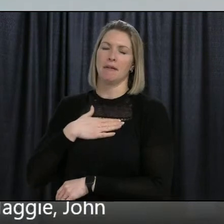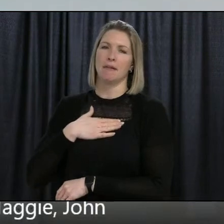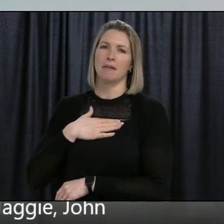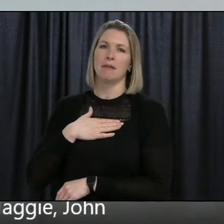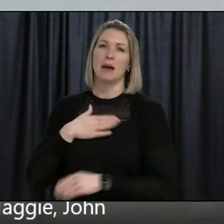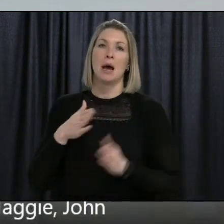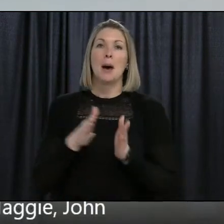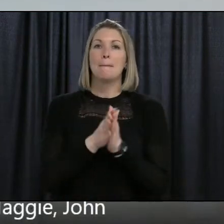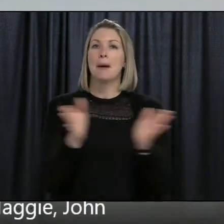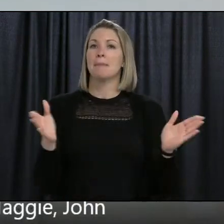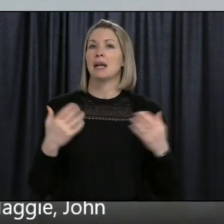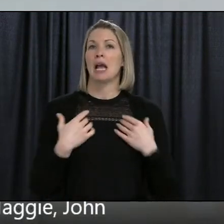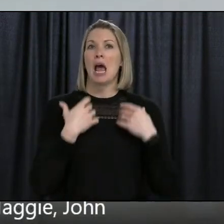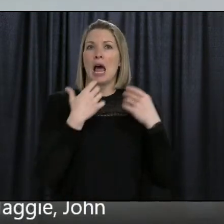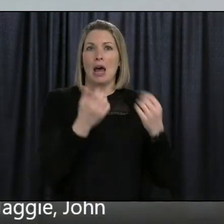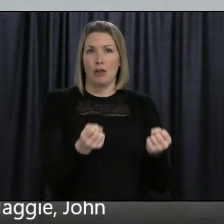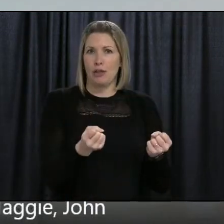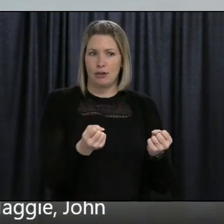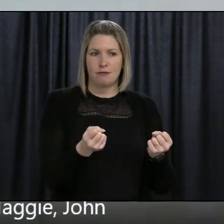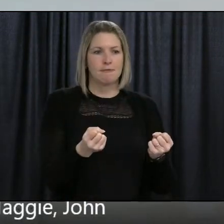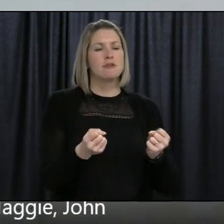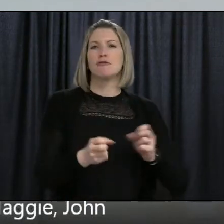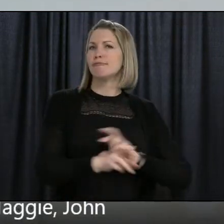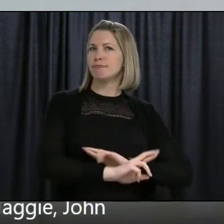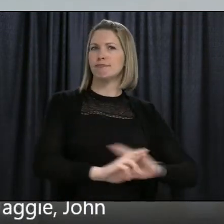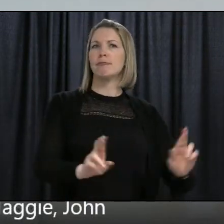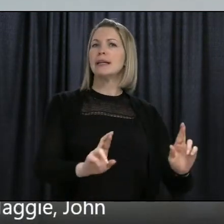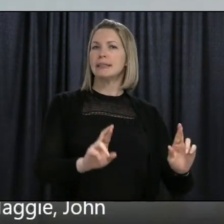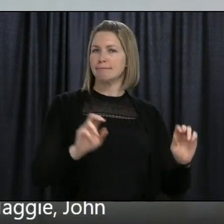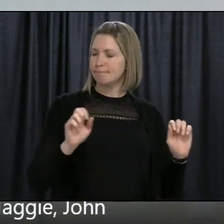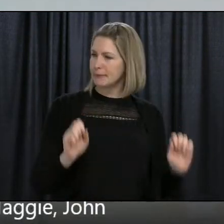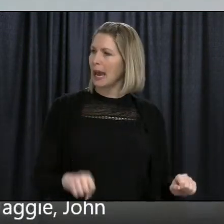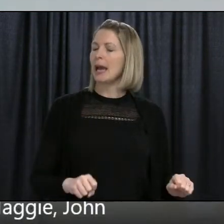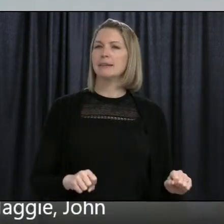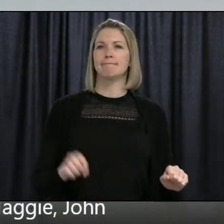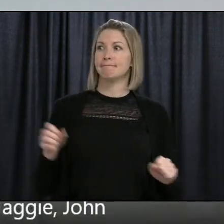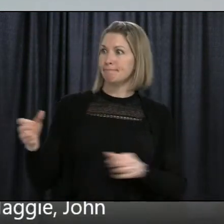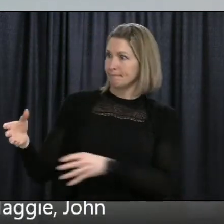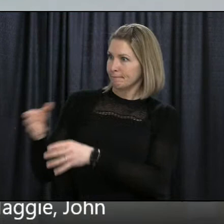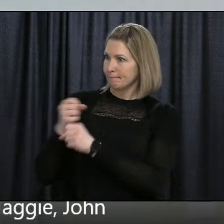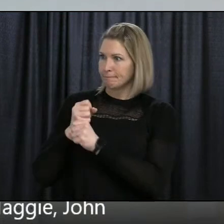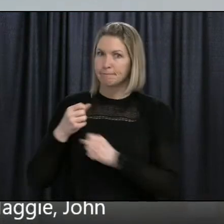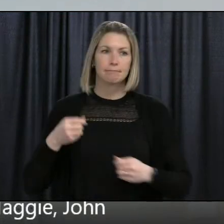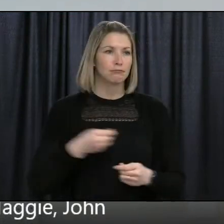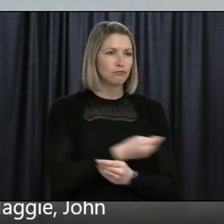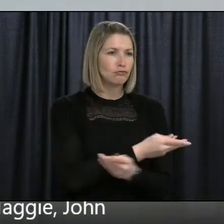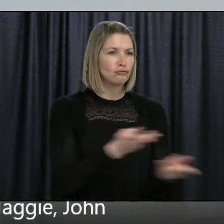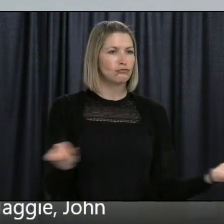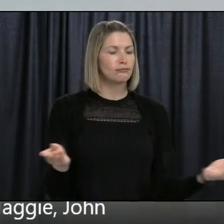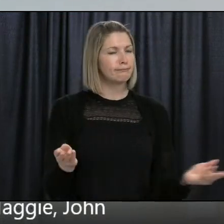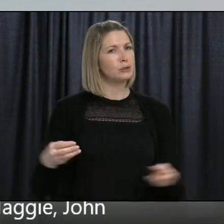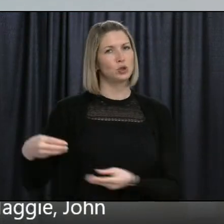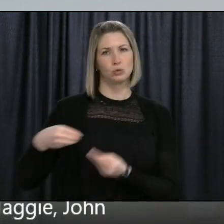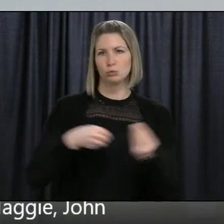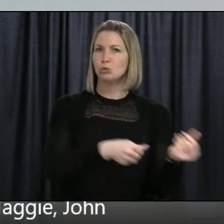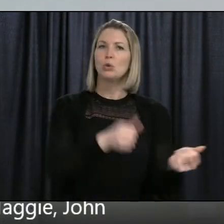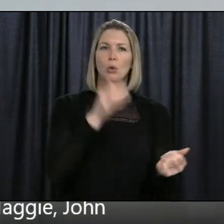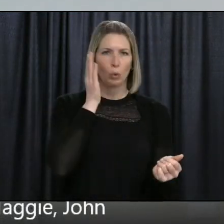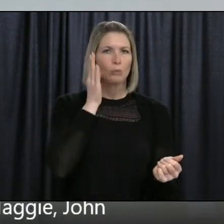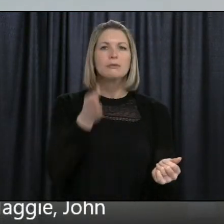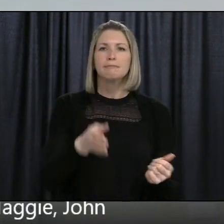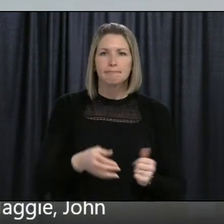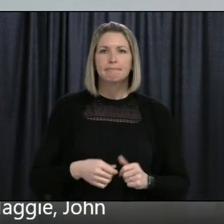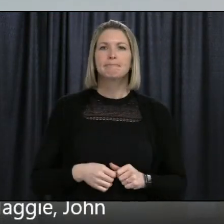is nowhere near even challenged by the numbers that we anticipate in deliveries over the course of